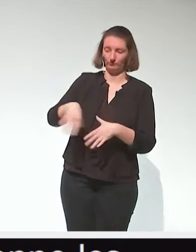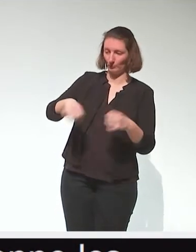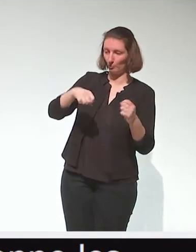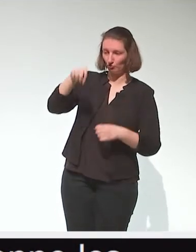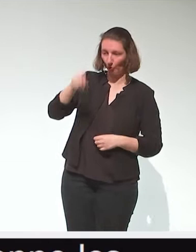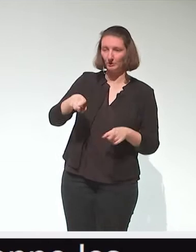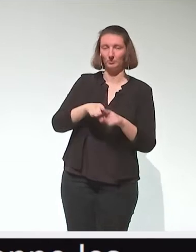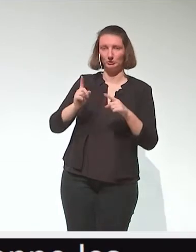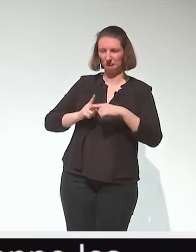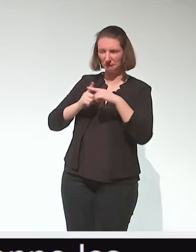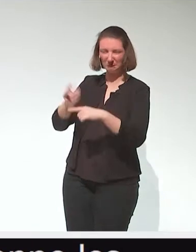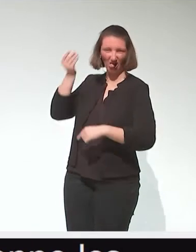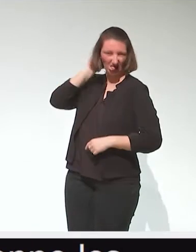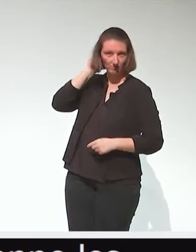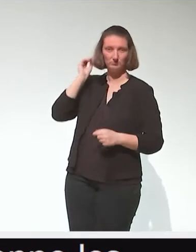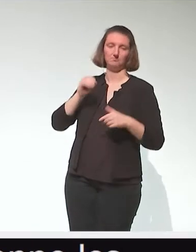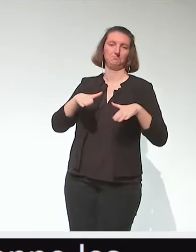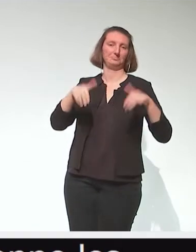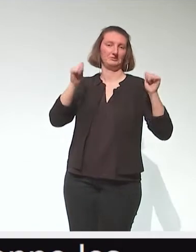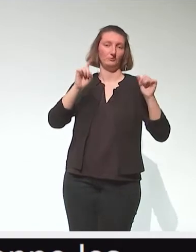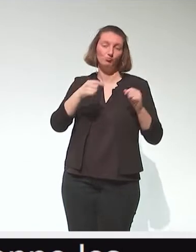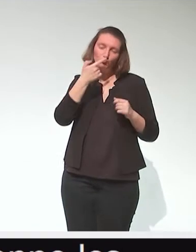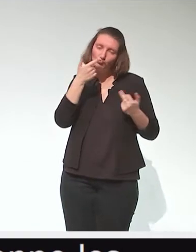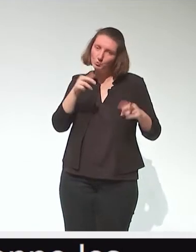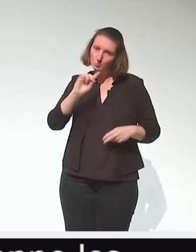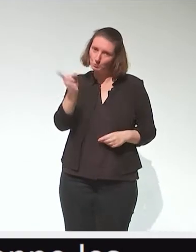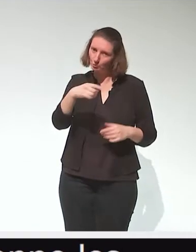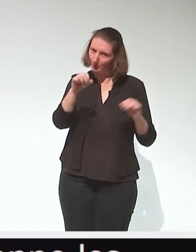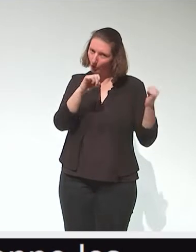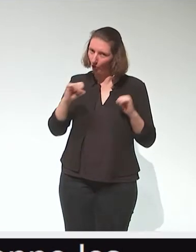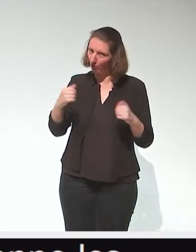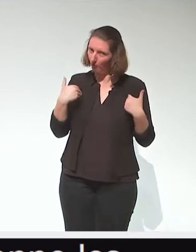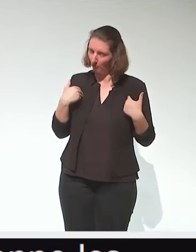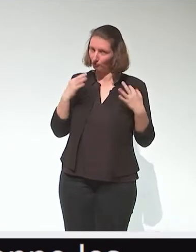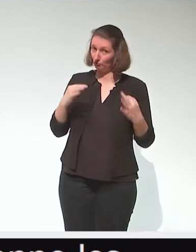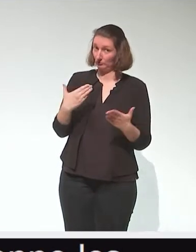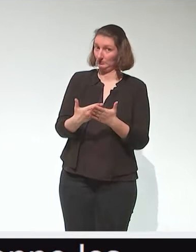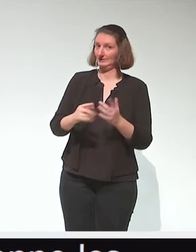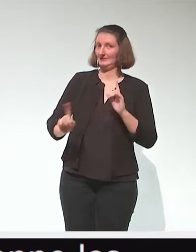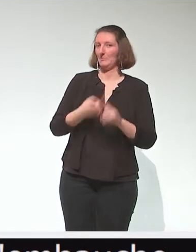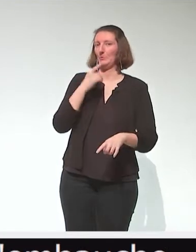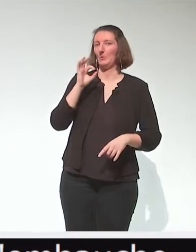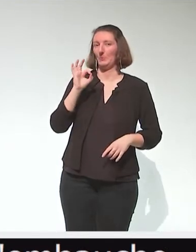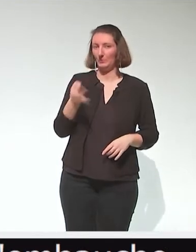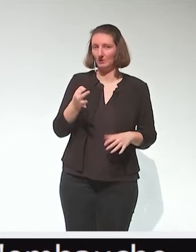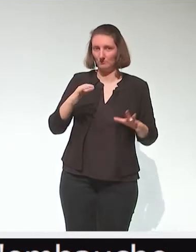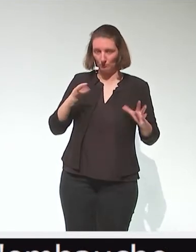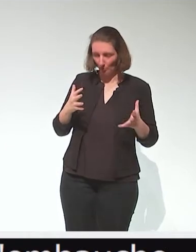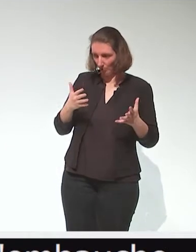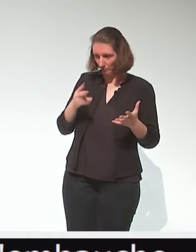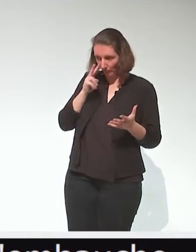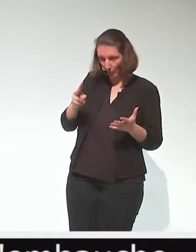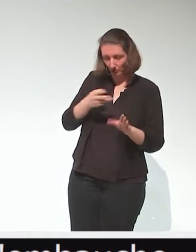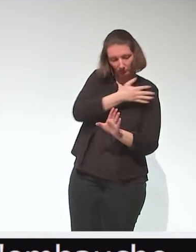I'm pretty sure that all of you will agree that it is extremely important to examine the positive actions, and it's also important